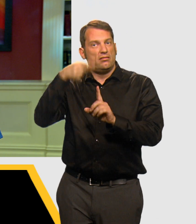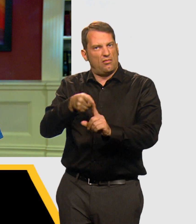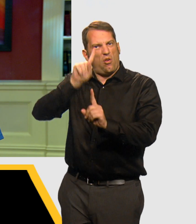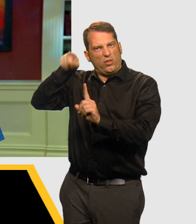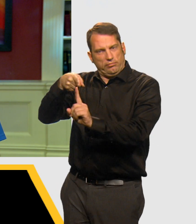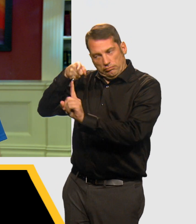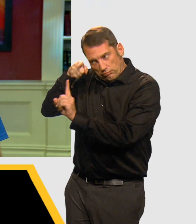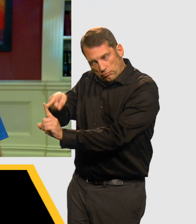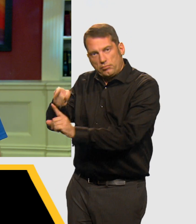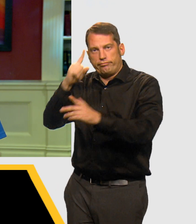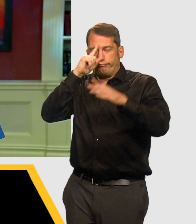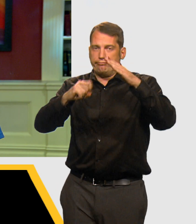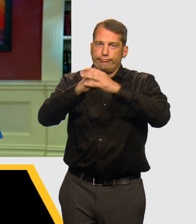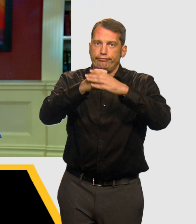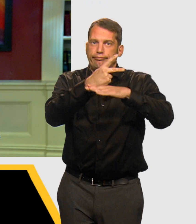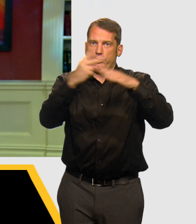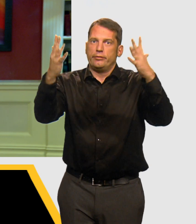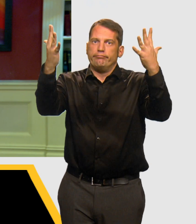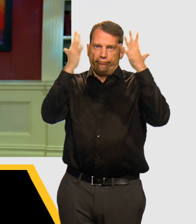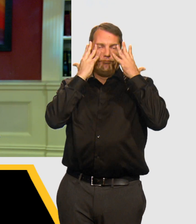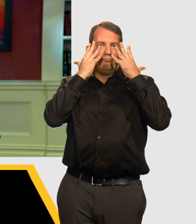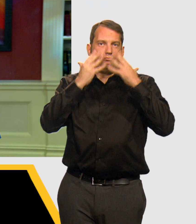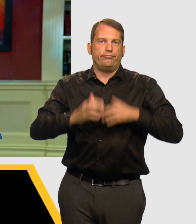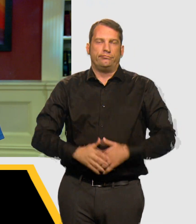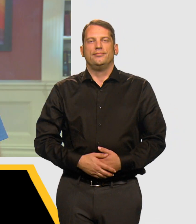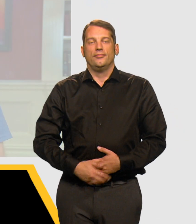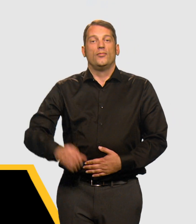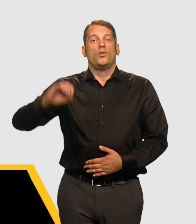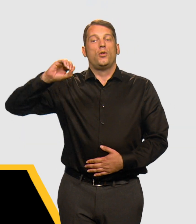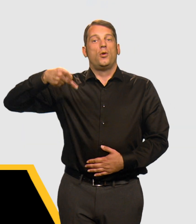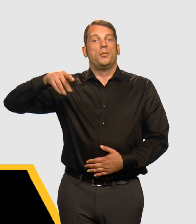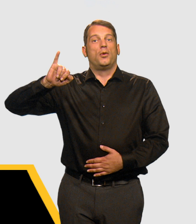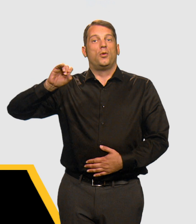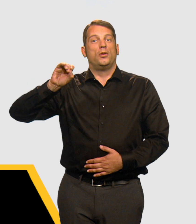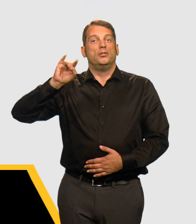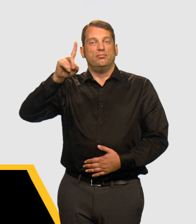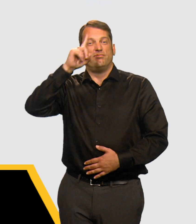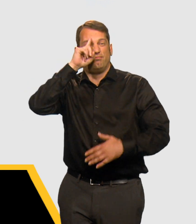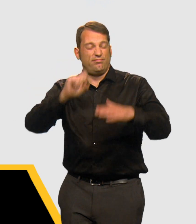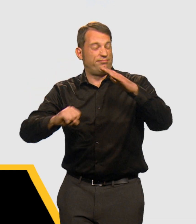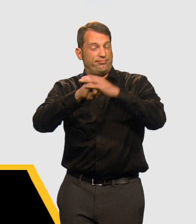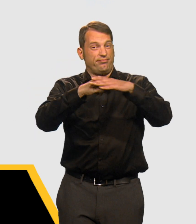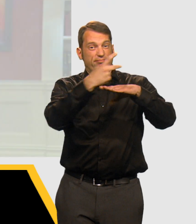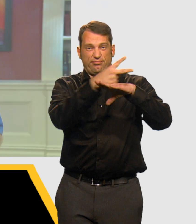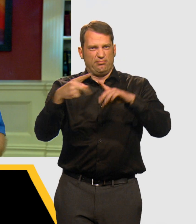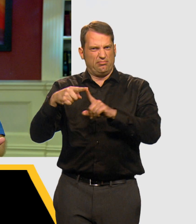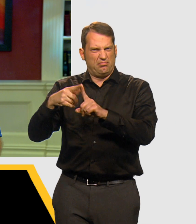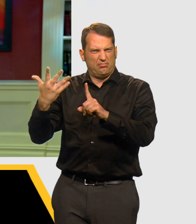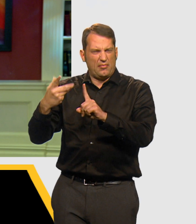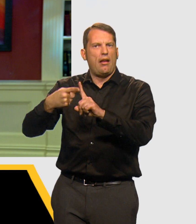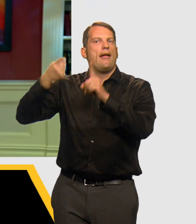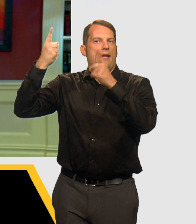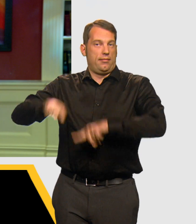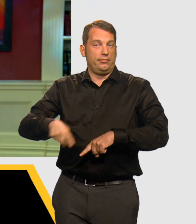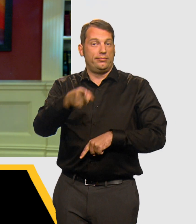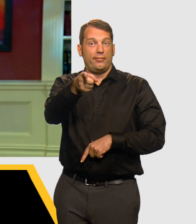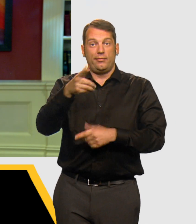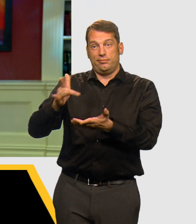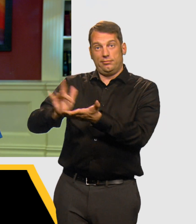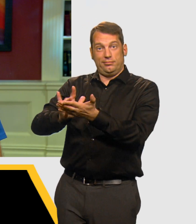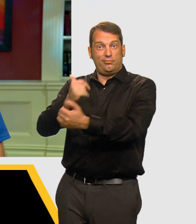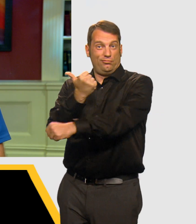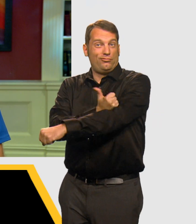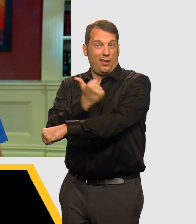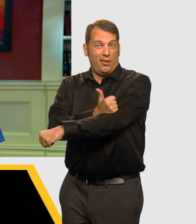is only effective at reversing opioid overdoses. What is an opioid overdose? An opioid overdose happens